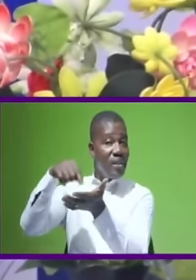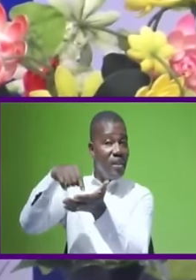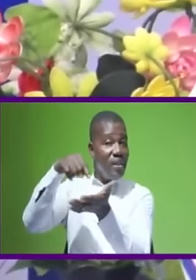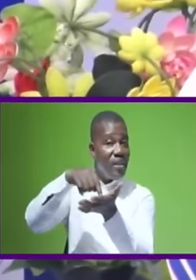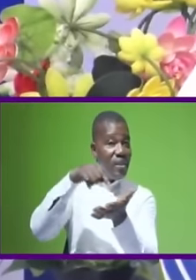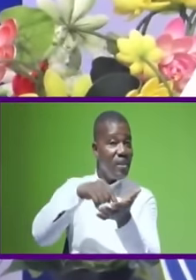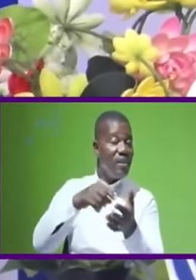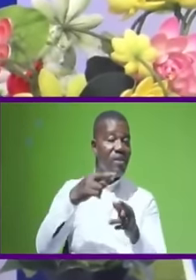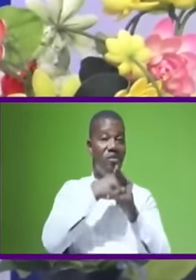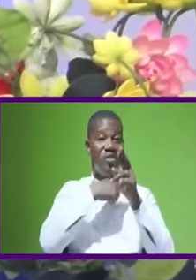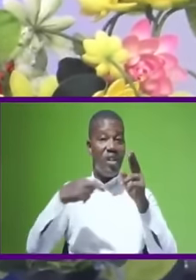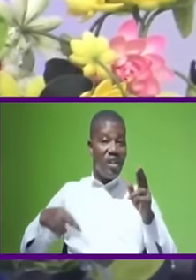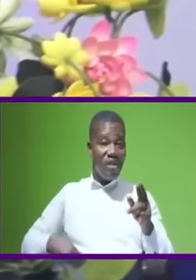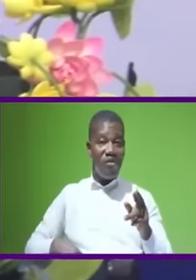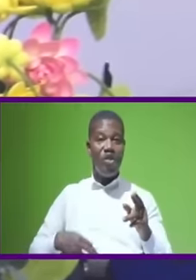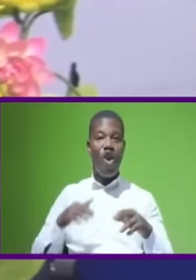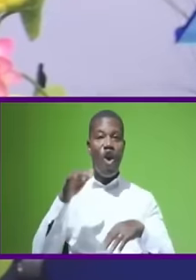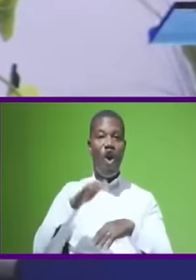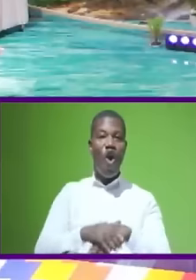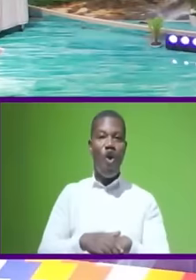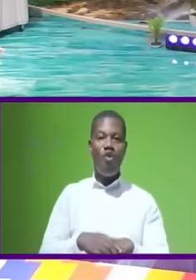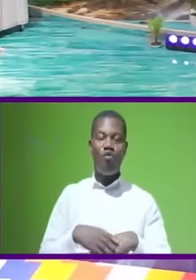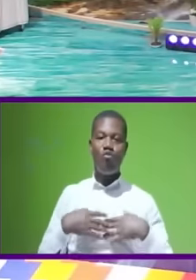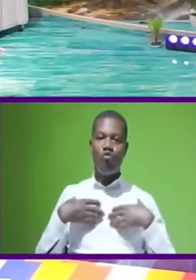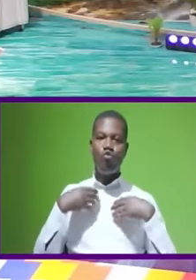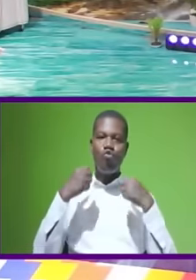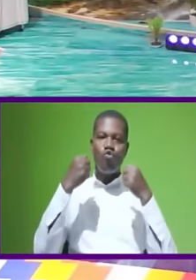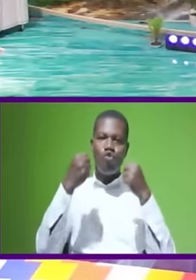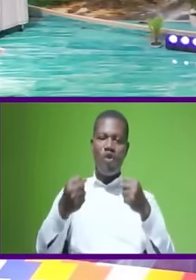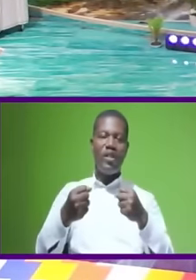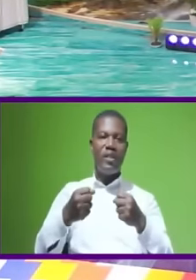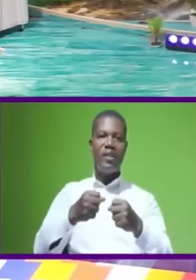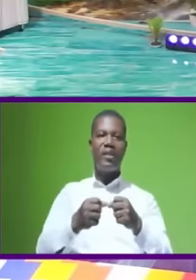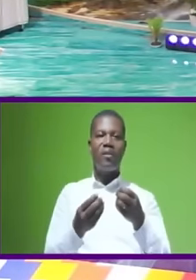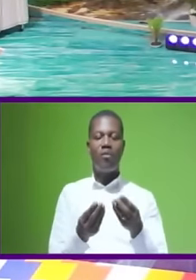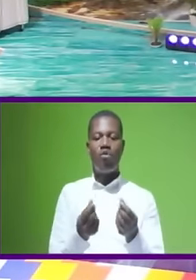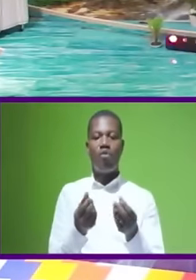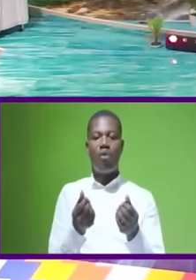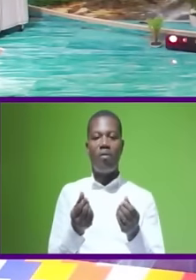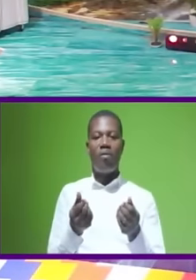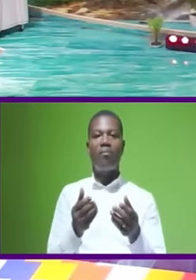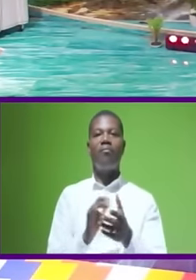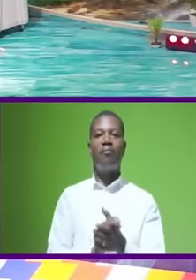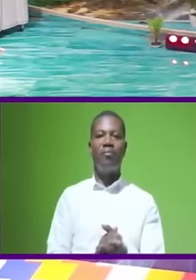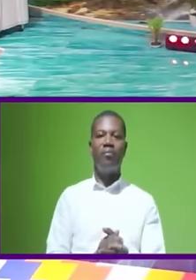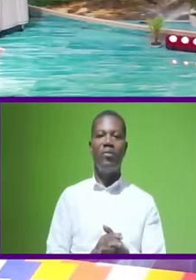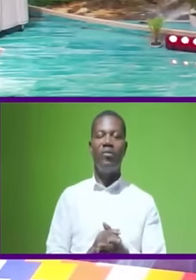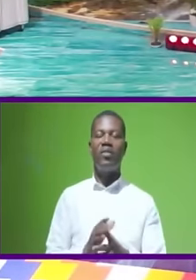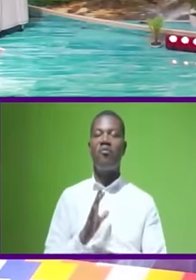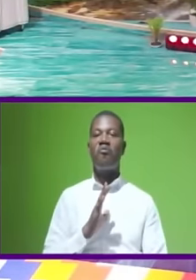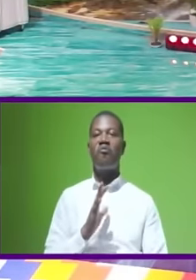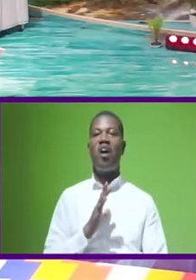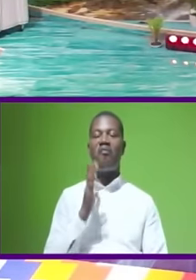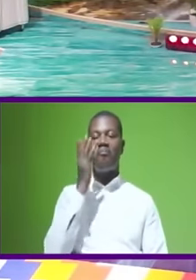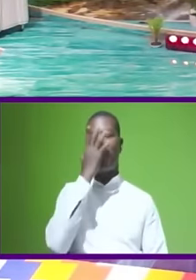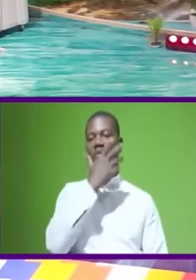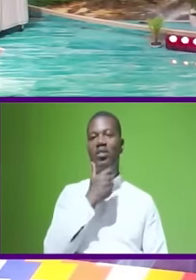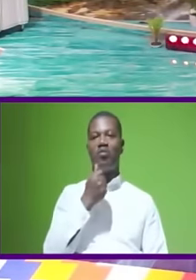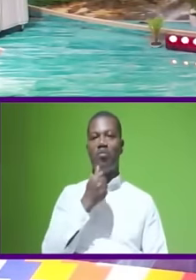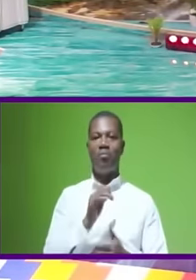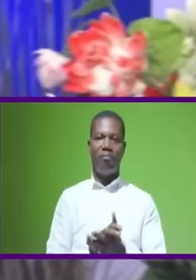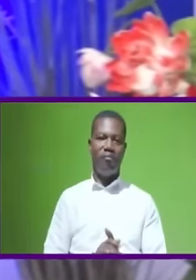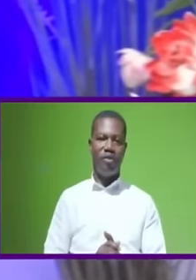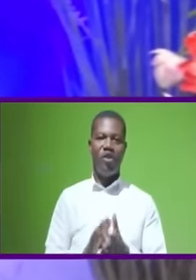grounds. And this explains Philadelphia on a solid rock or grounds. It is very